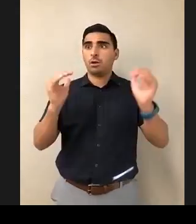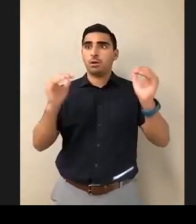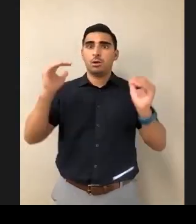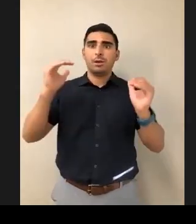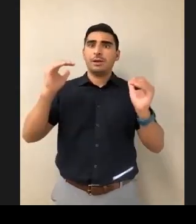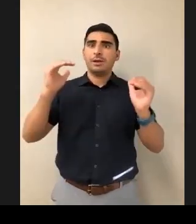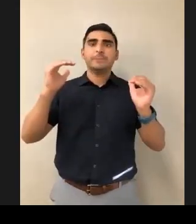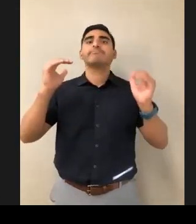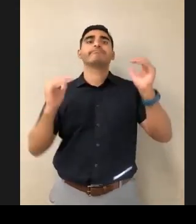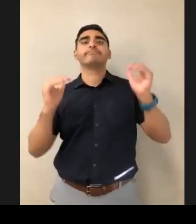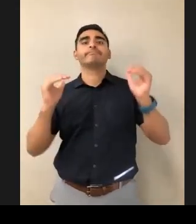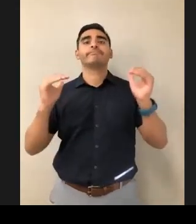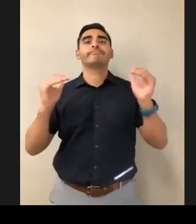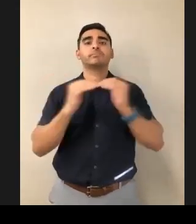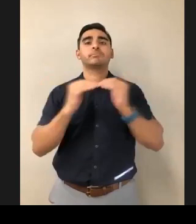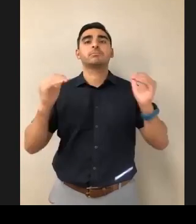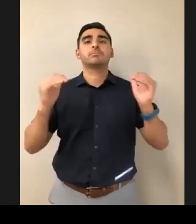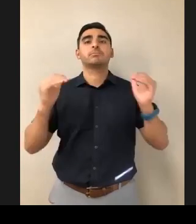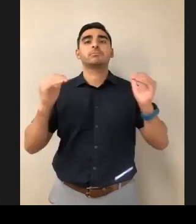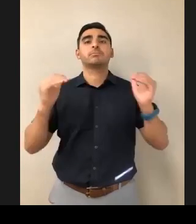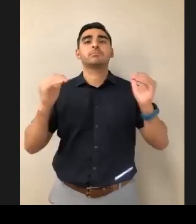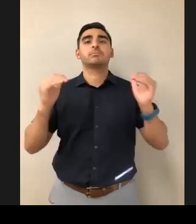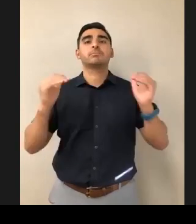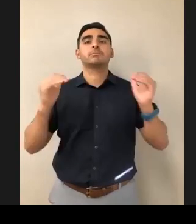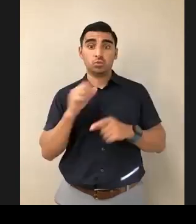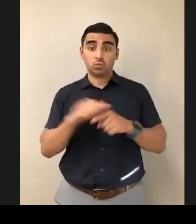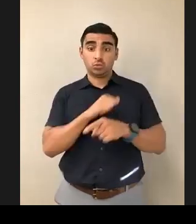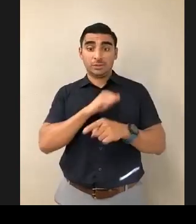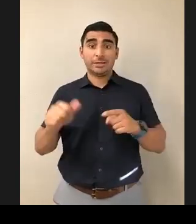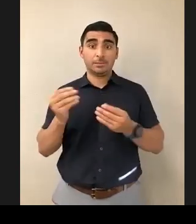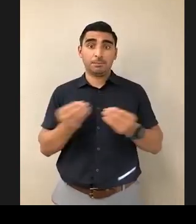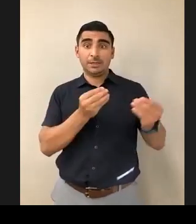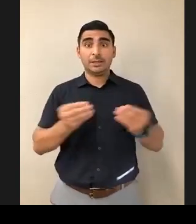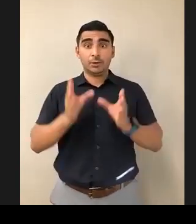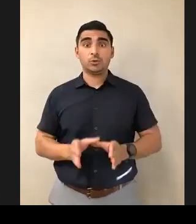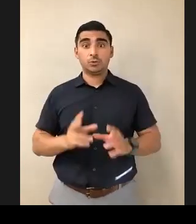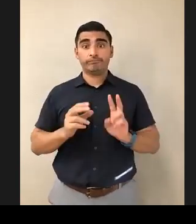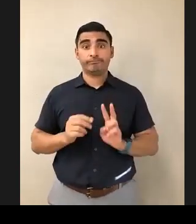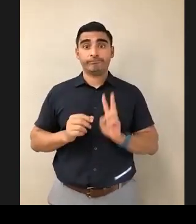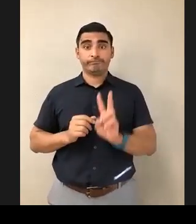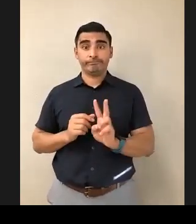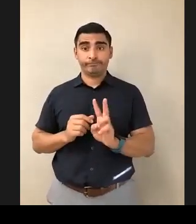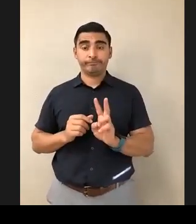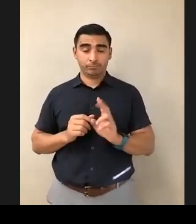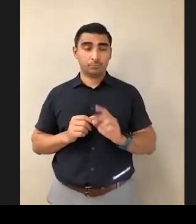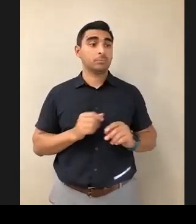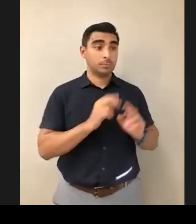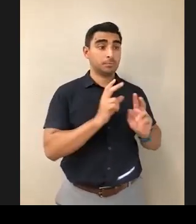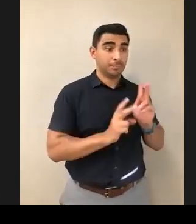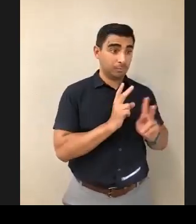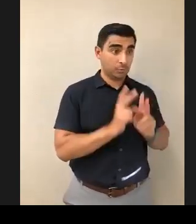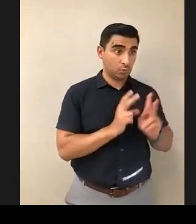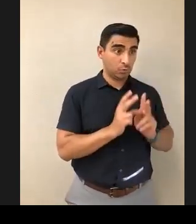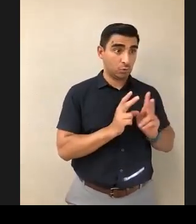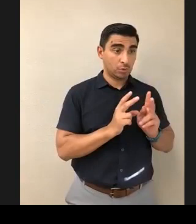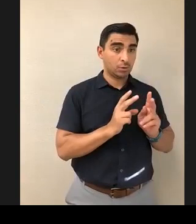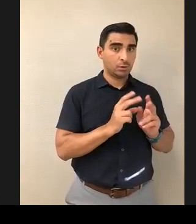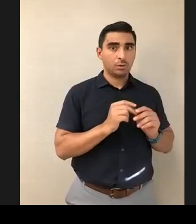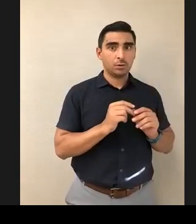two trained mediators, and the two people or more, if there's more people involved, can meet